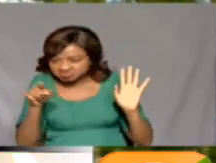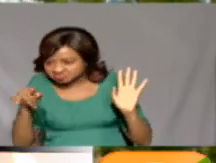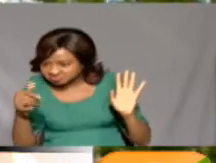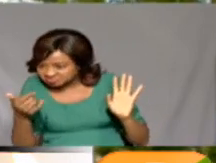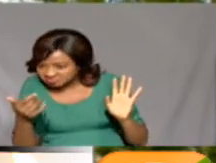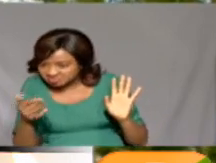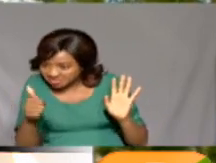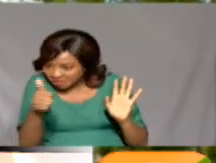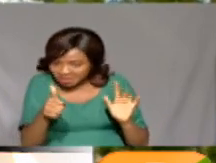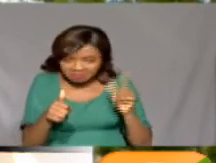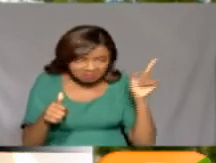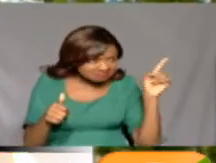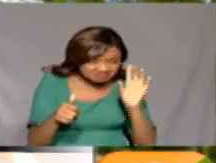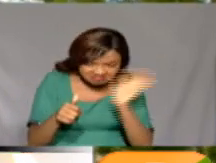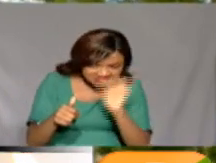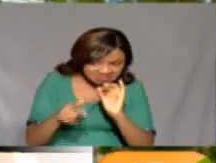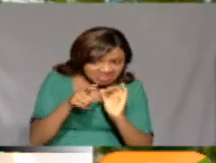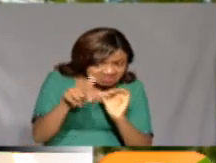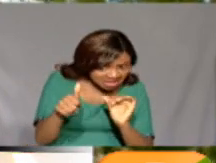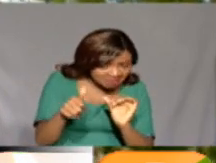them,